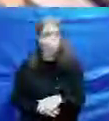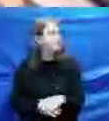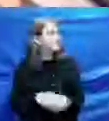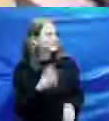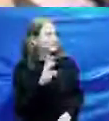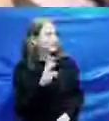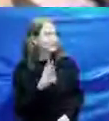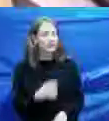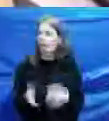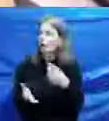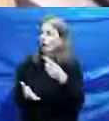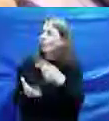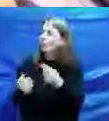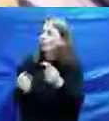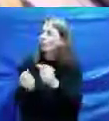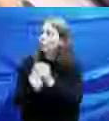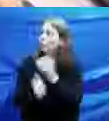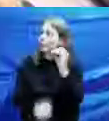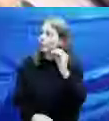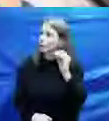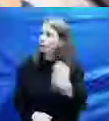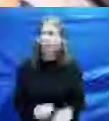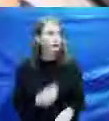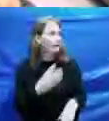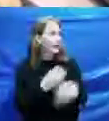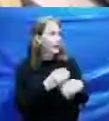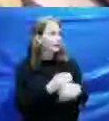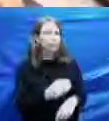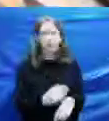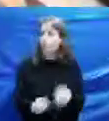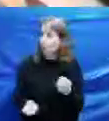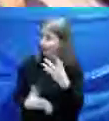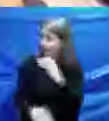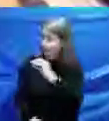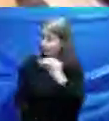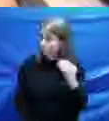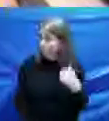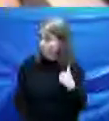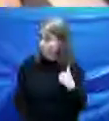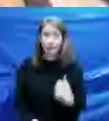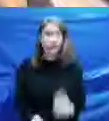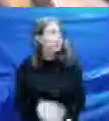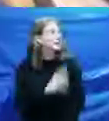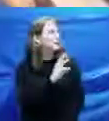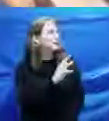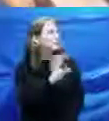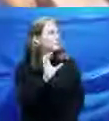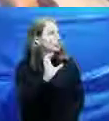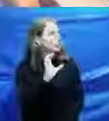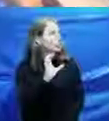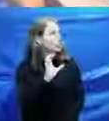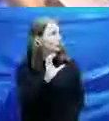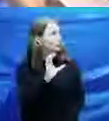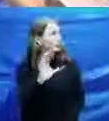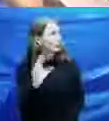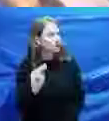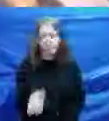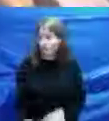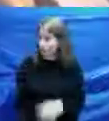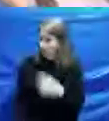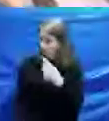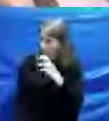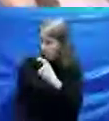Add them. Add them on the end. How many are there? Three. I like how you're looking at that computer. 3. So what is it going to be? 600 centimeters. If I added 3 zeros, what is